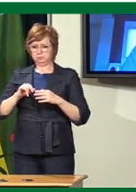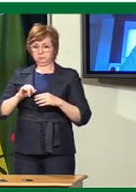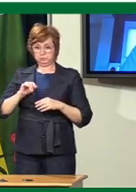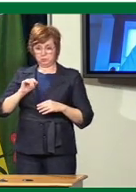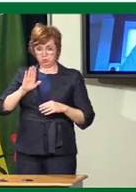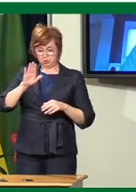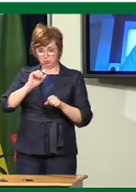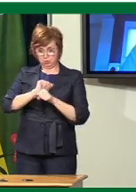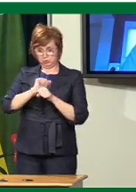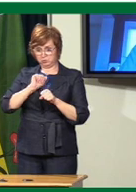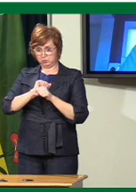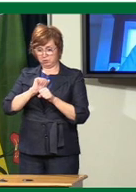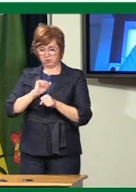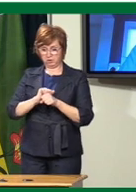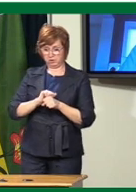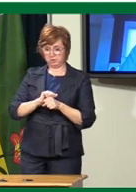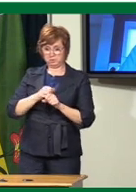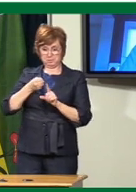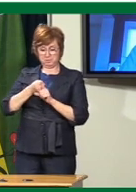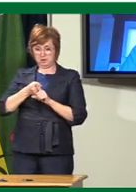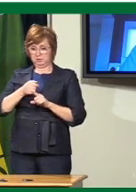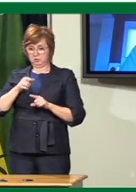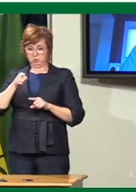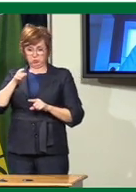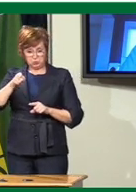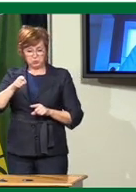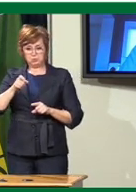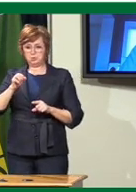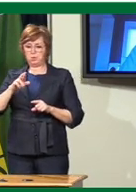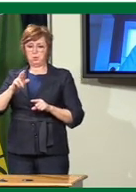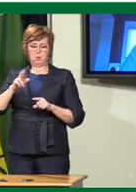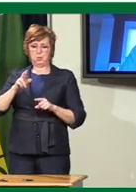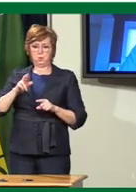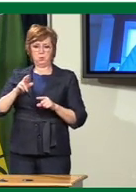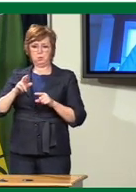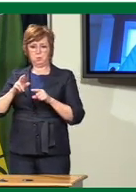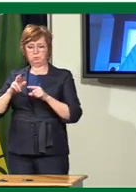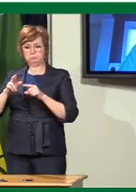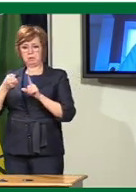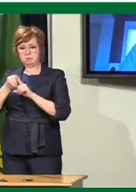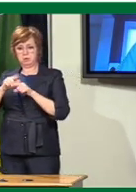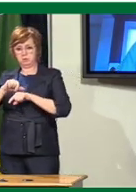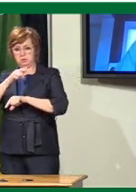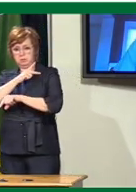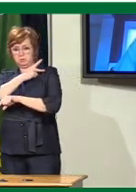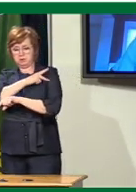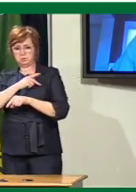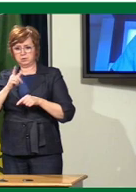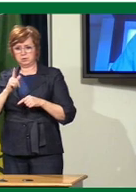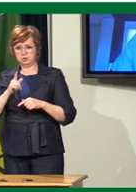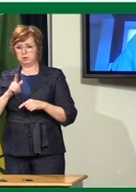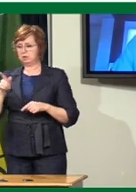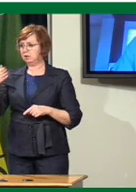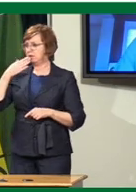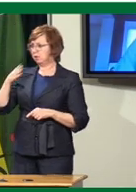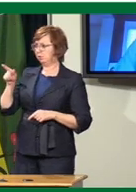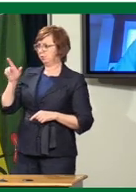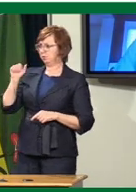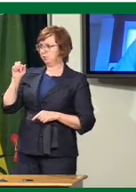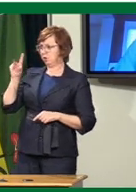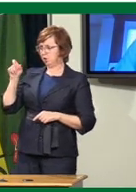your ability to care for patients? Just kind of take us through what it looks like. Thank you,